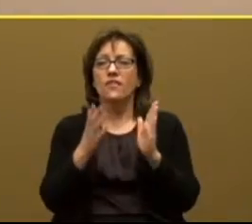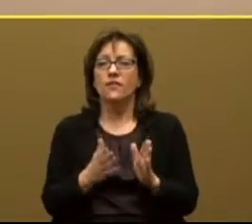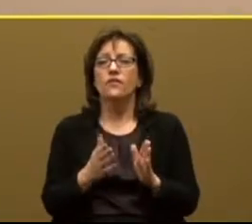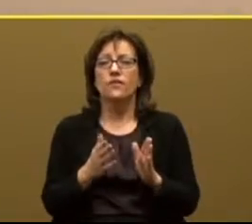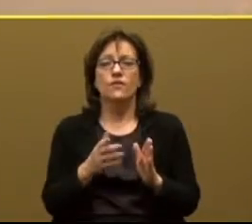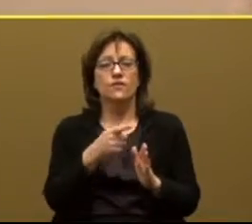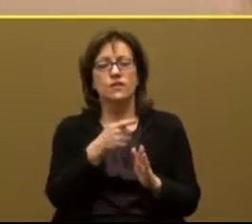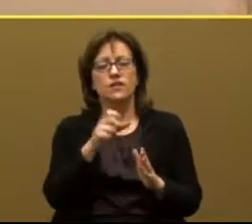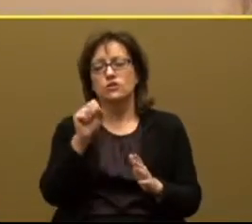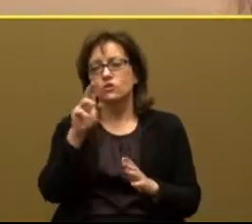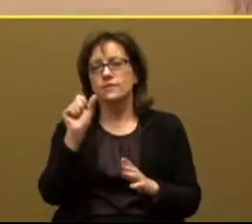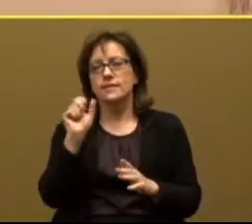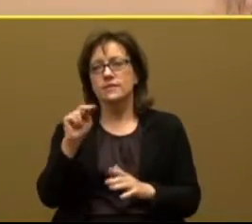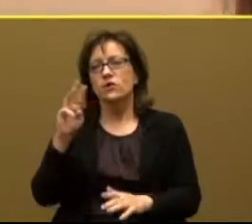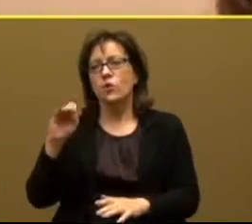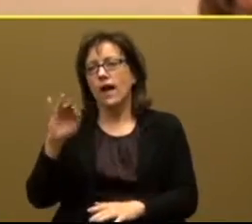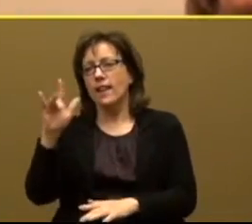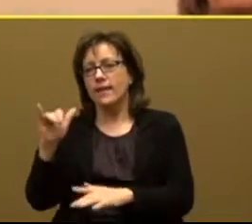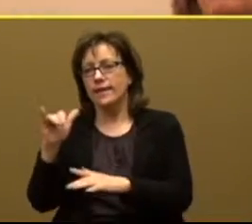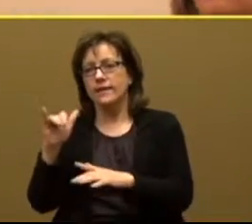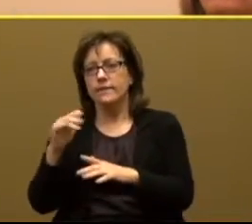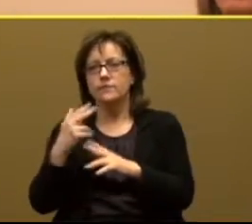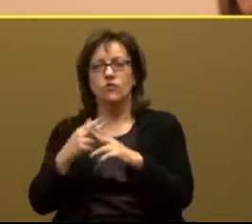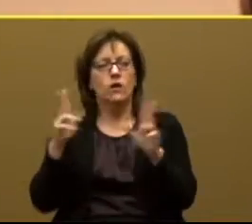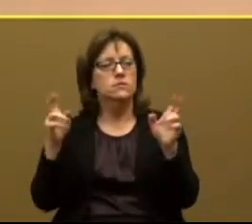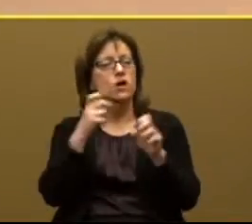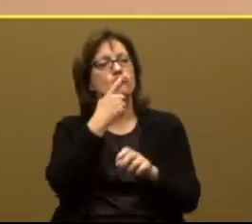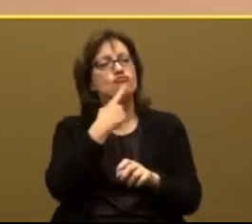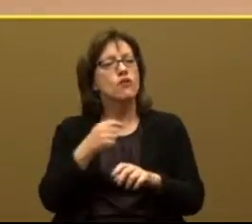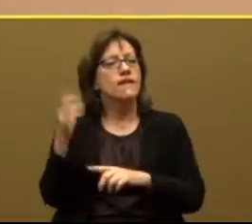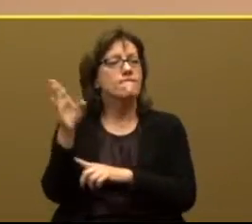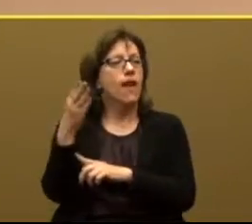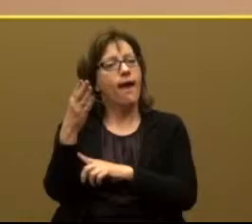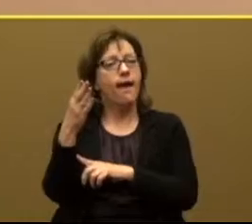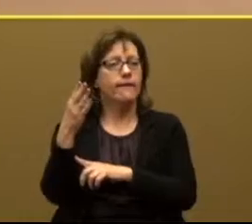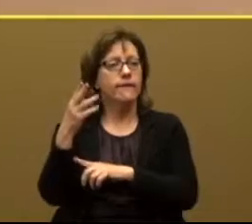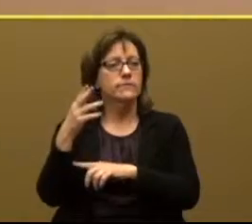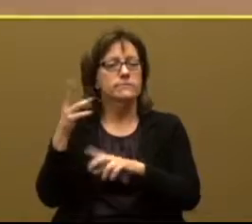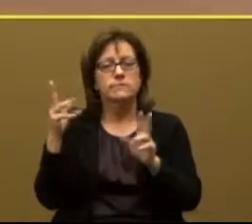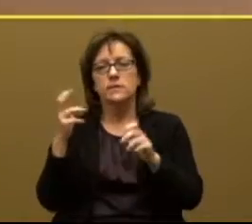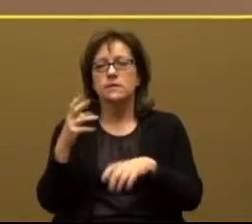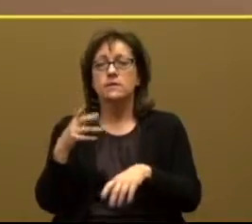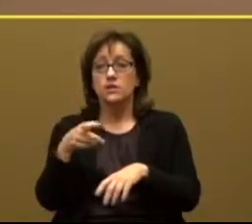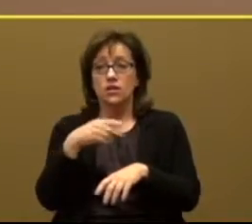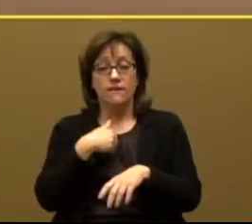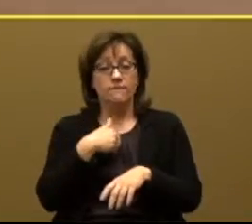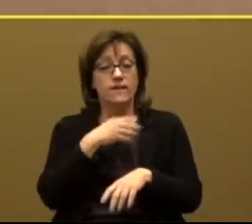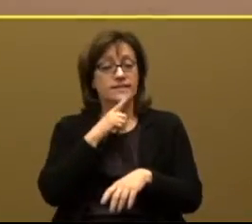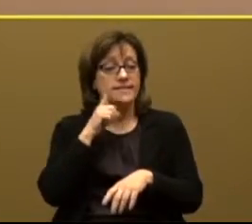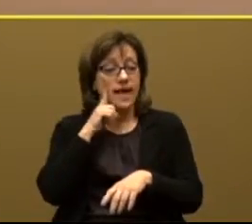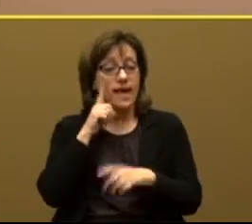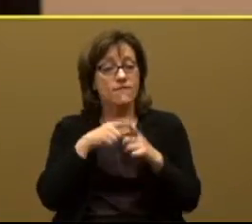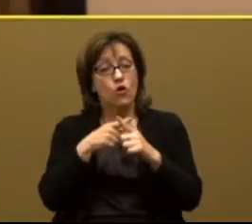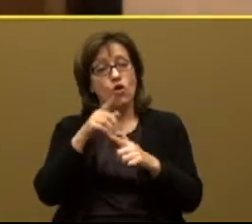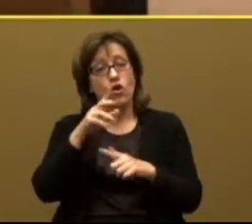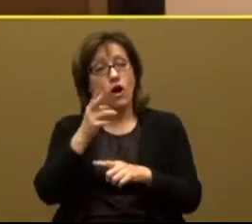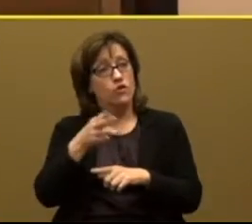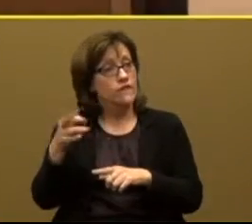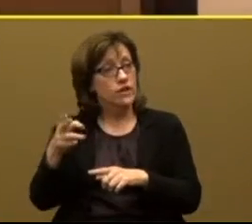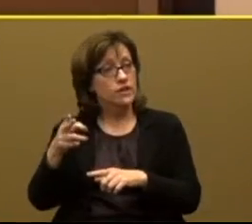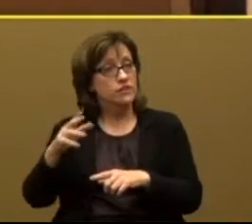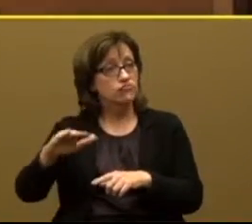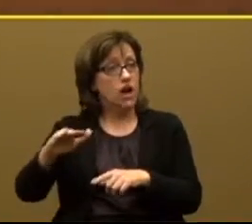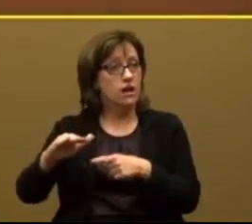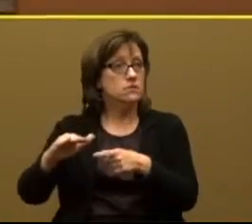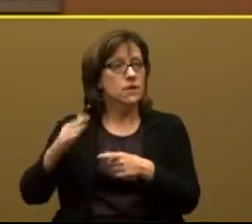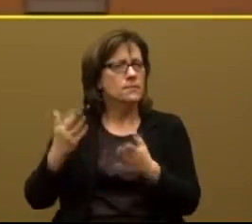Red Flags. And it's about if you have a deaf or hard of hearing child that you're perhaps thinking, there